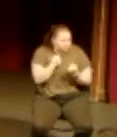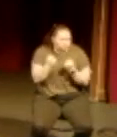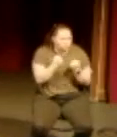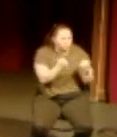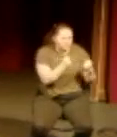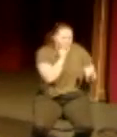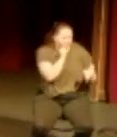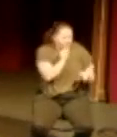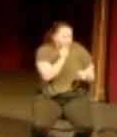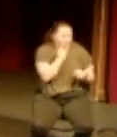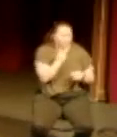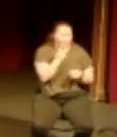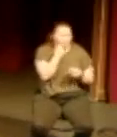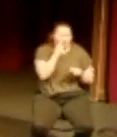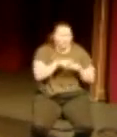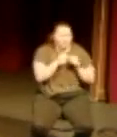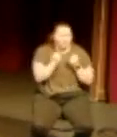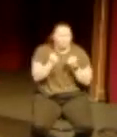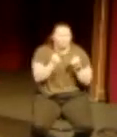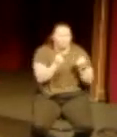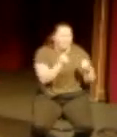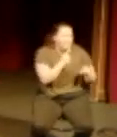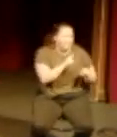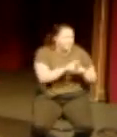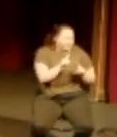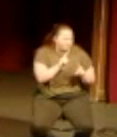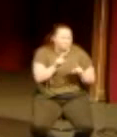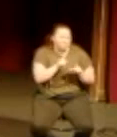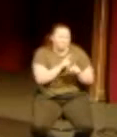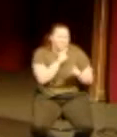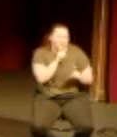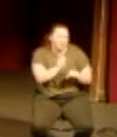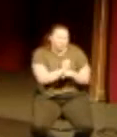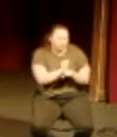I'm eating a Service Club rubber chicken lunch